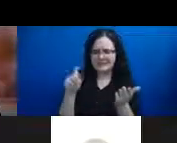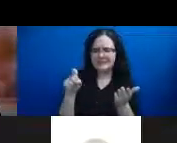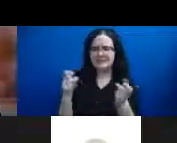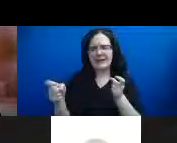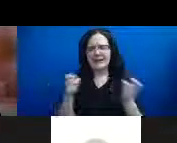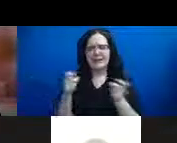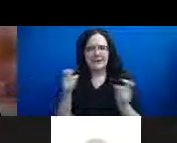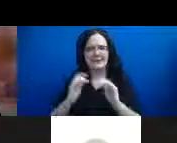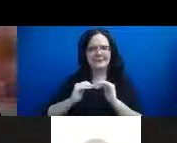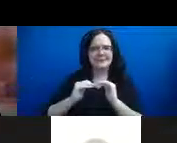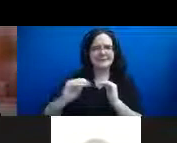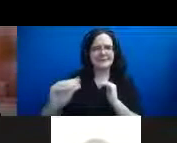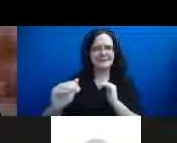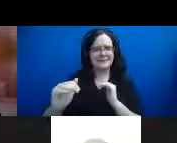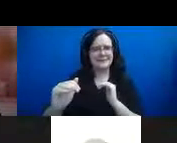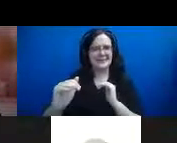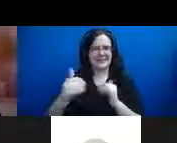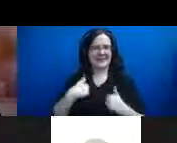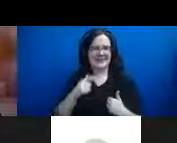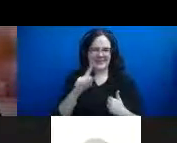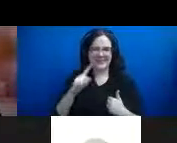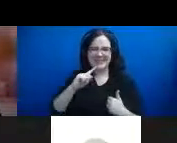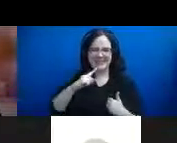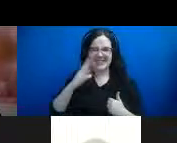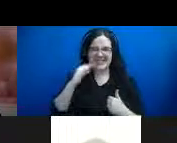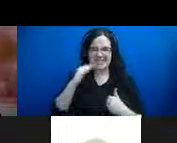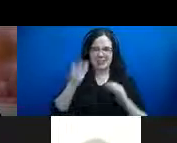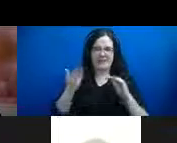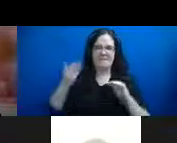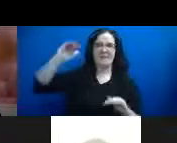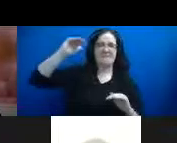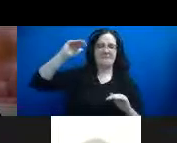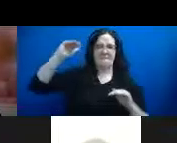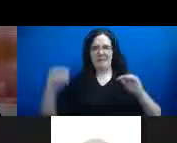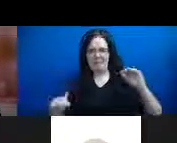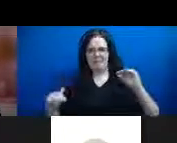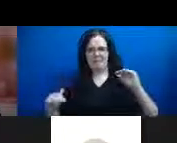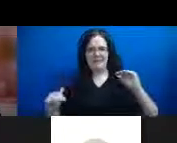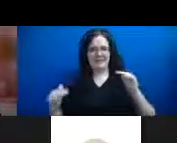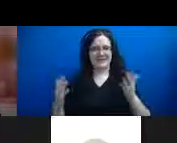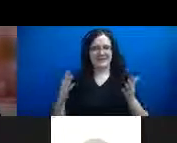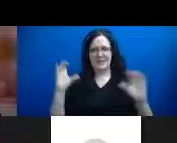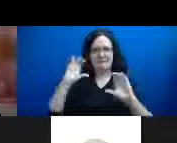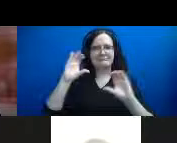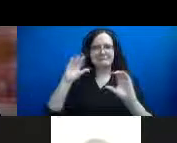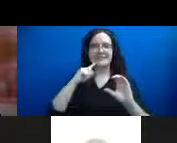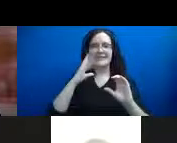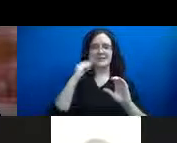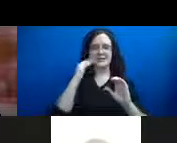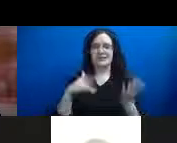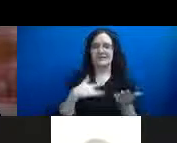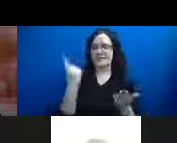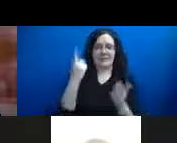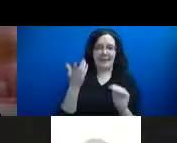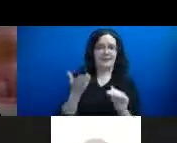really intense experiences in order to feel something, because